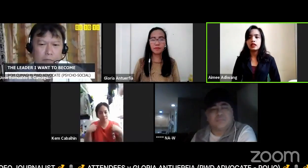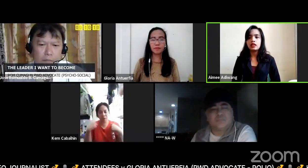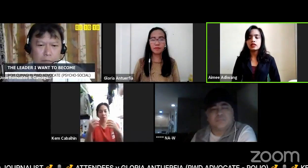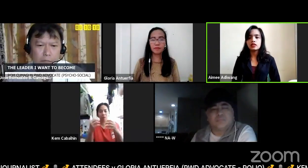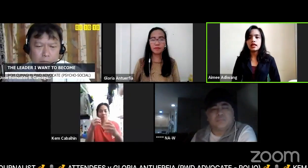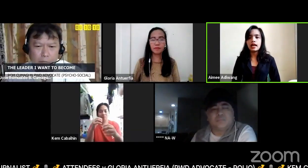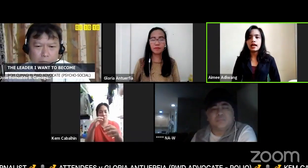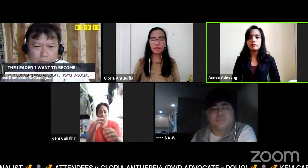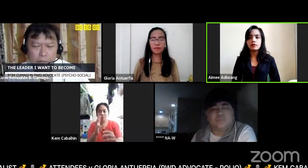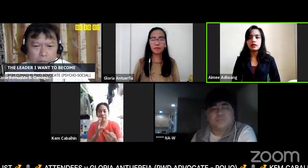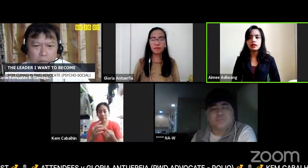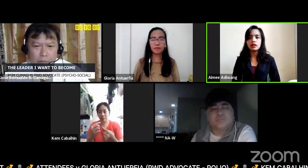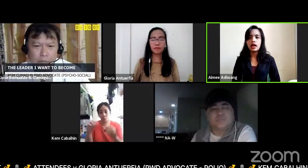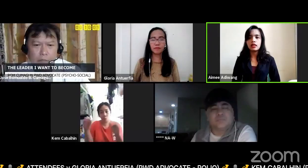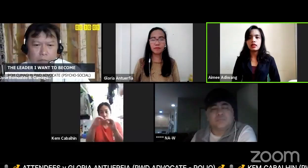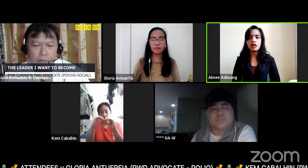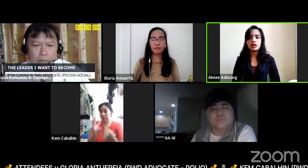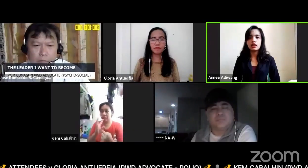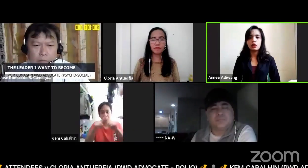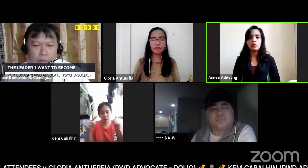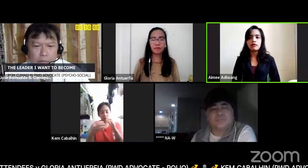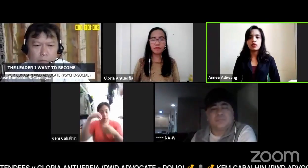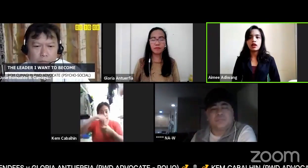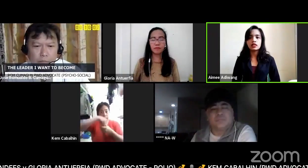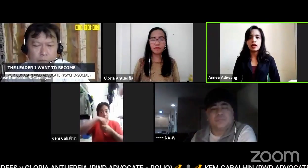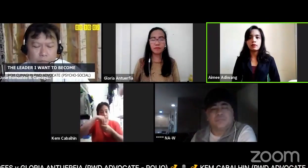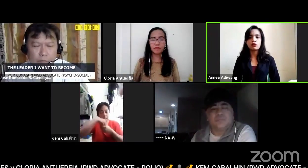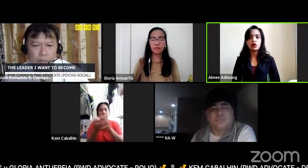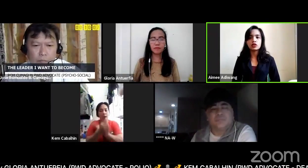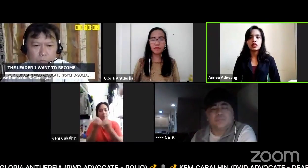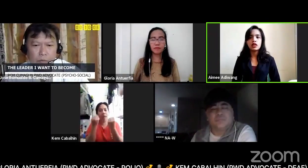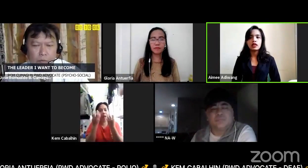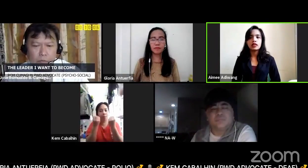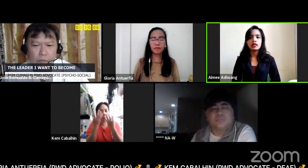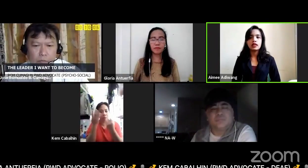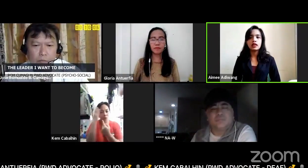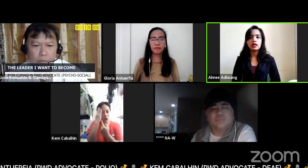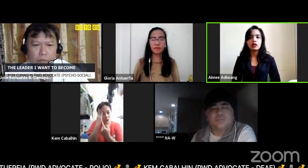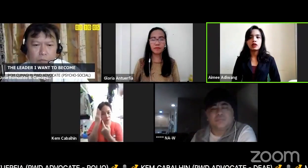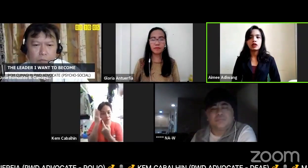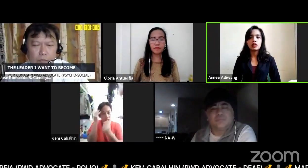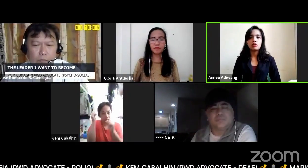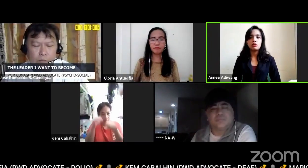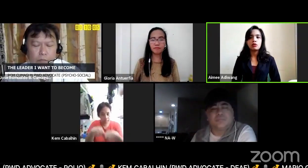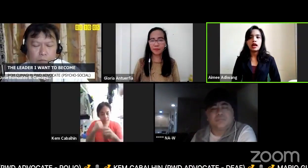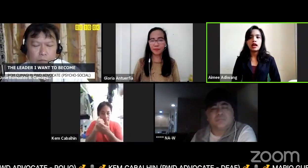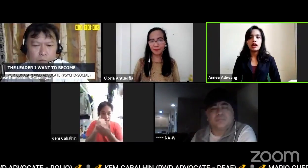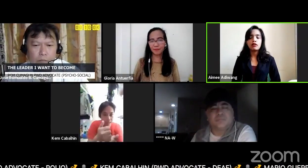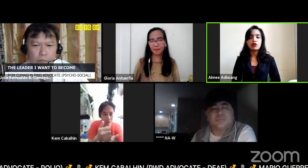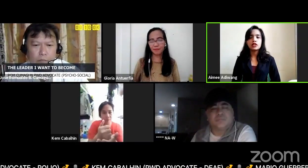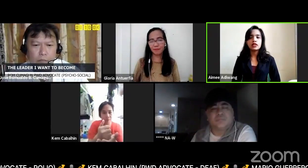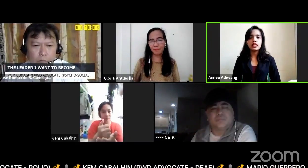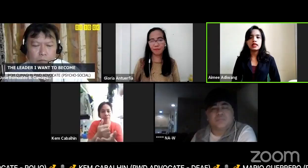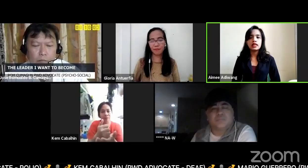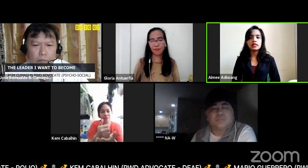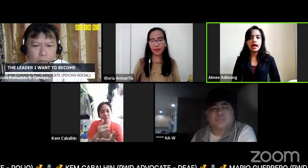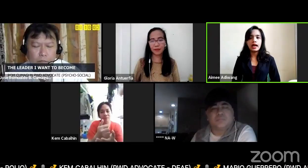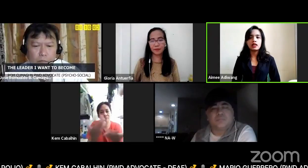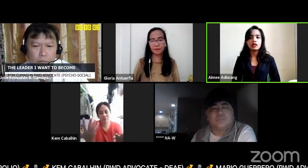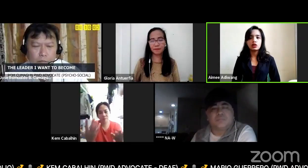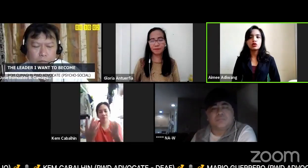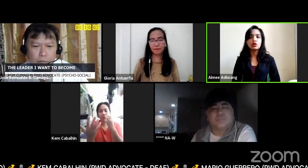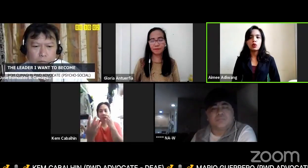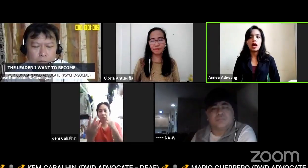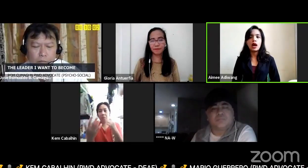And this time, I think we have to accept, of course, uh, if you're skilled